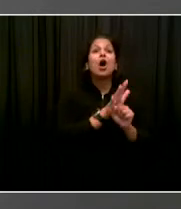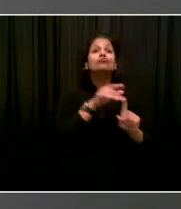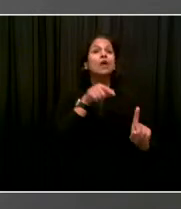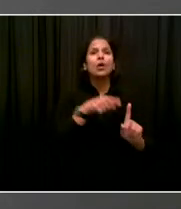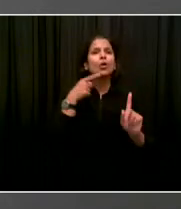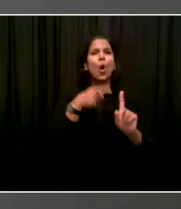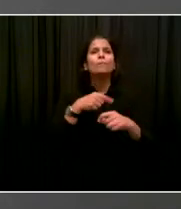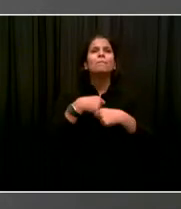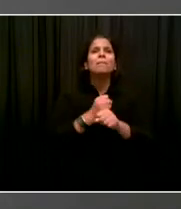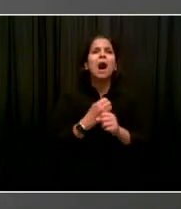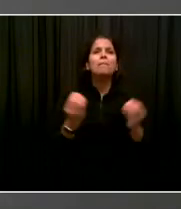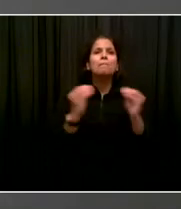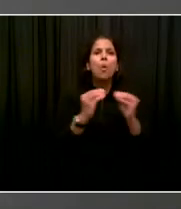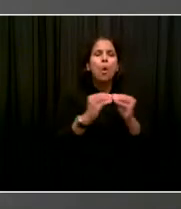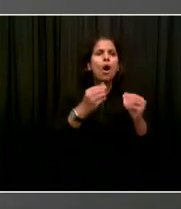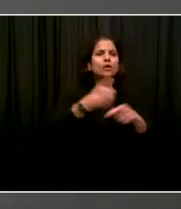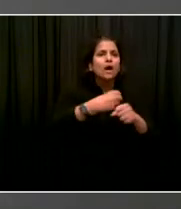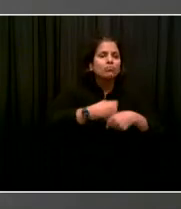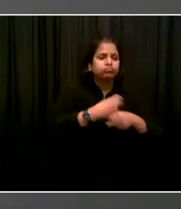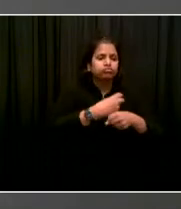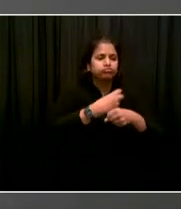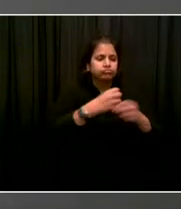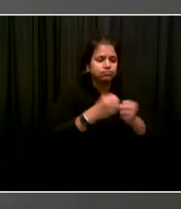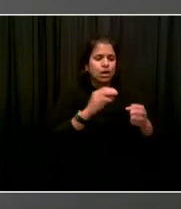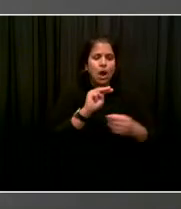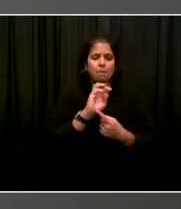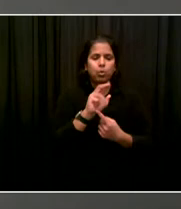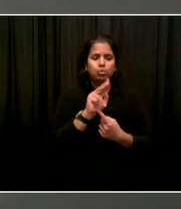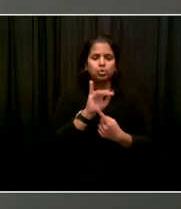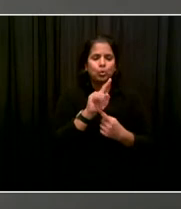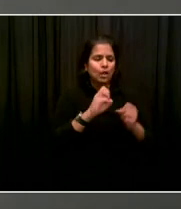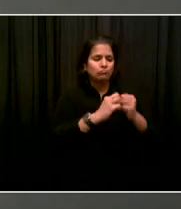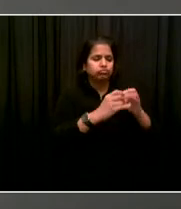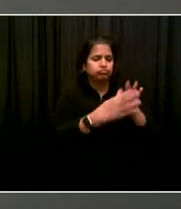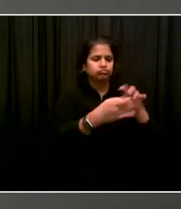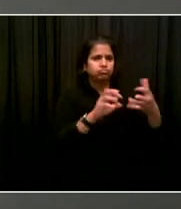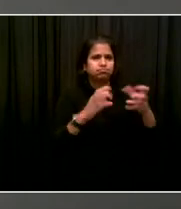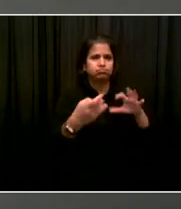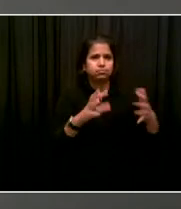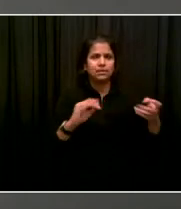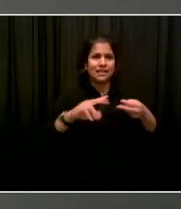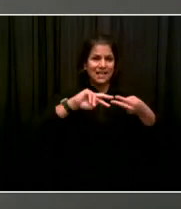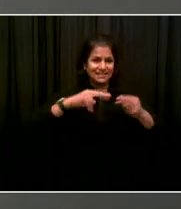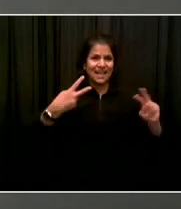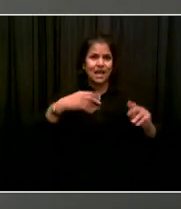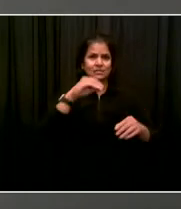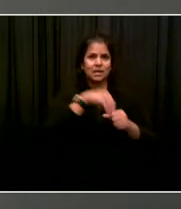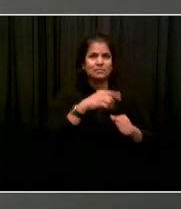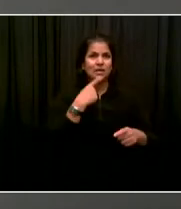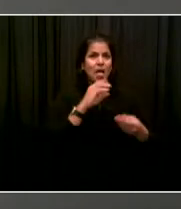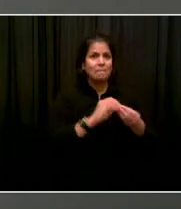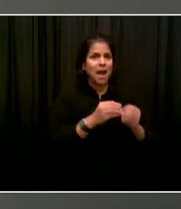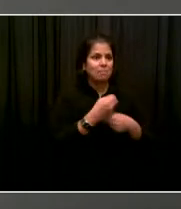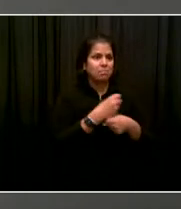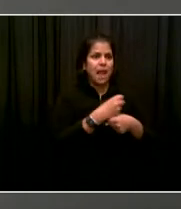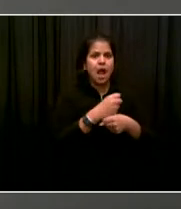possible. That's what its code is telling it to do. So yes, there certainly can